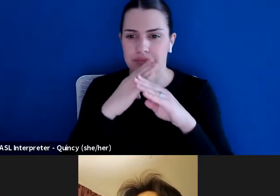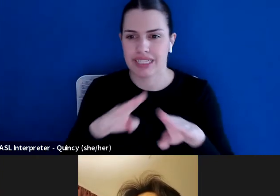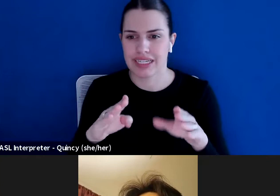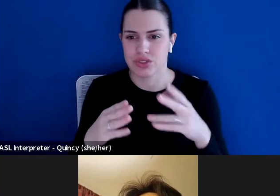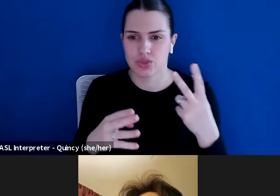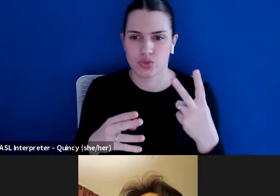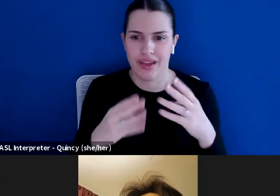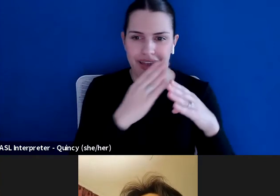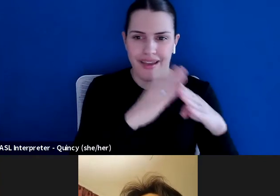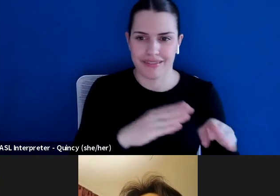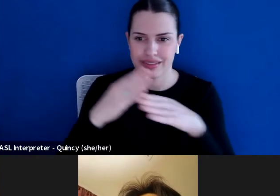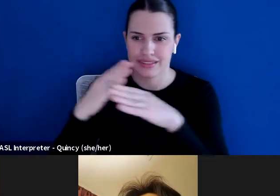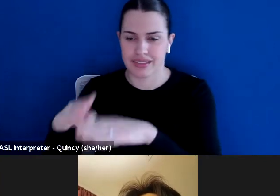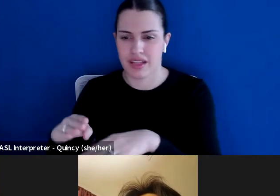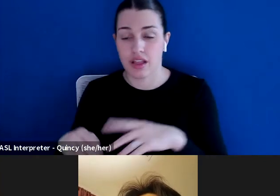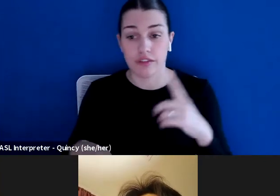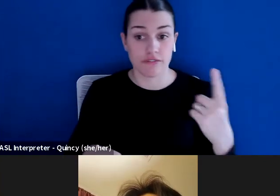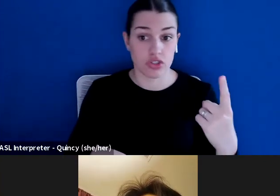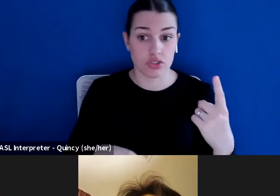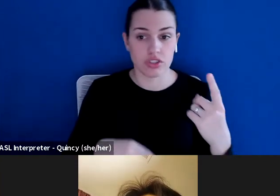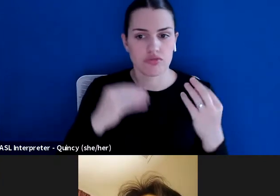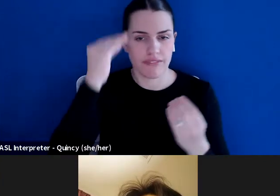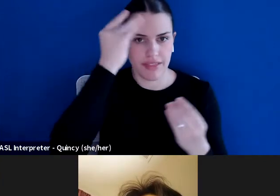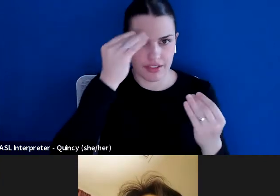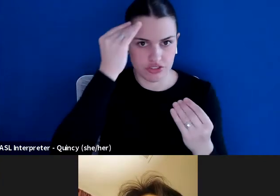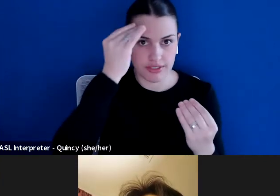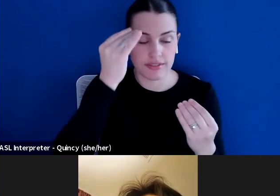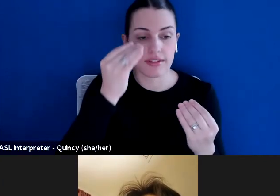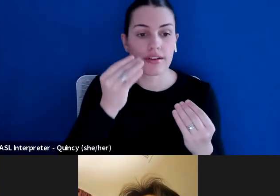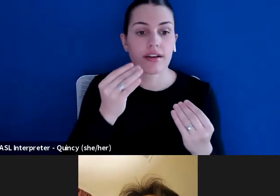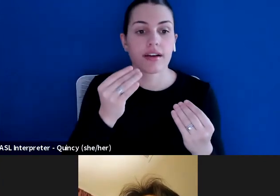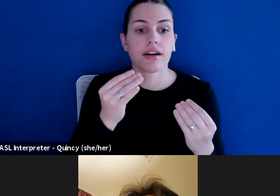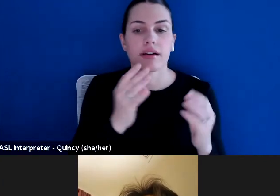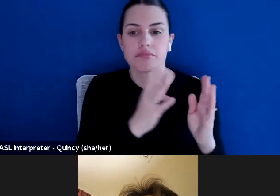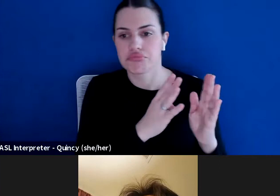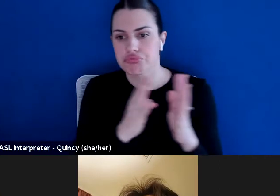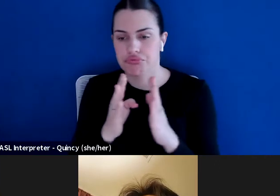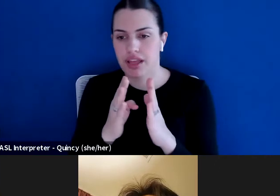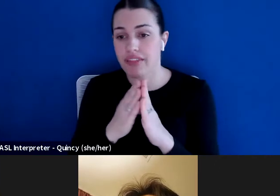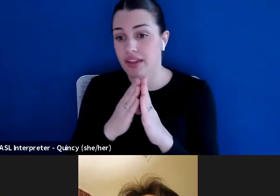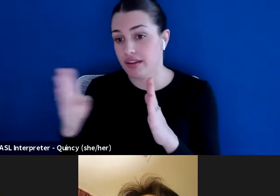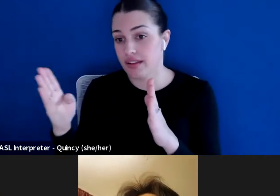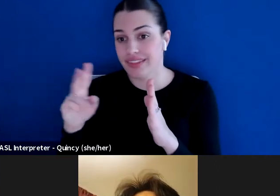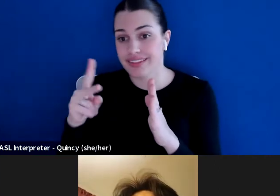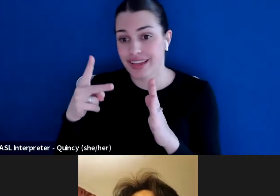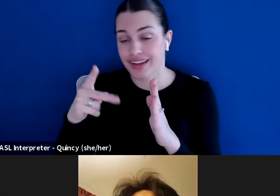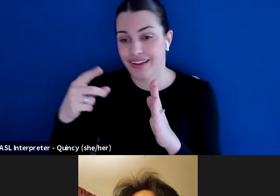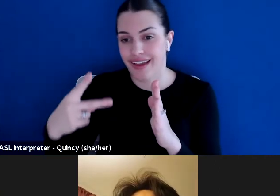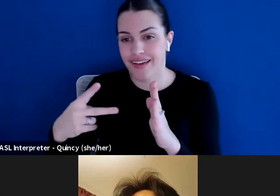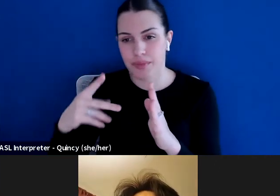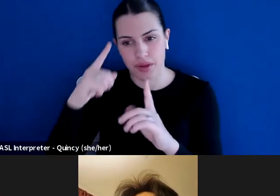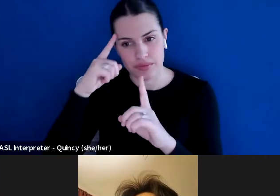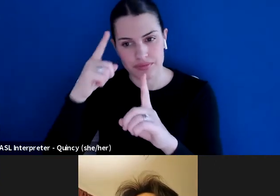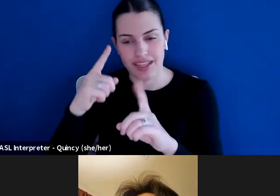So the first half is a little more focused on reflection and things of that nature, and then the second half is more about intention, setting